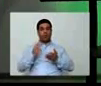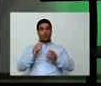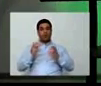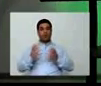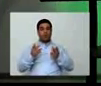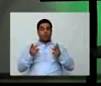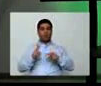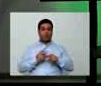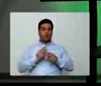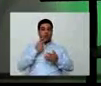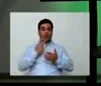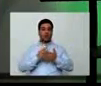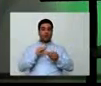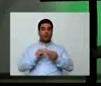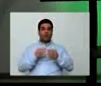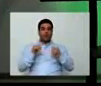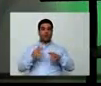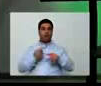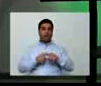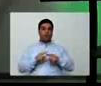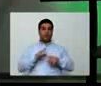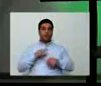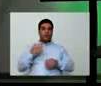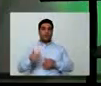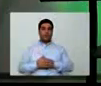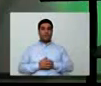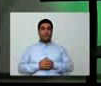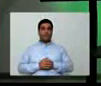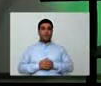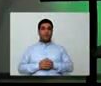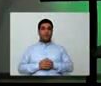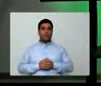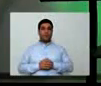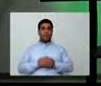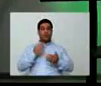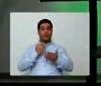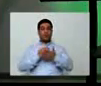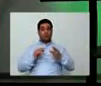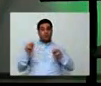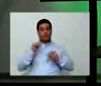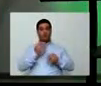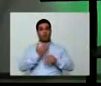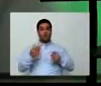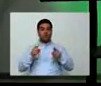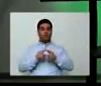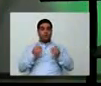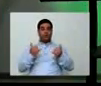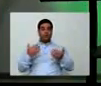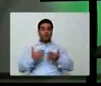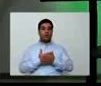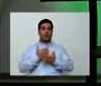qaratilgan muammolarni hal etishdan iborat ekan. Aziz o'quvchilar, mana sizlar bilan bugungi